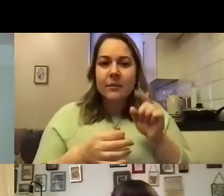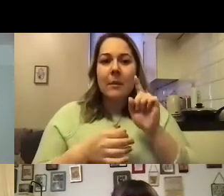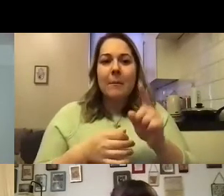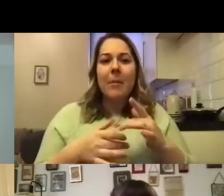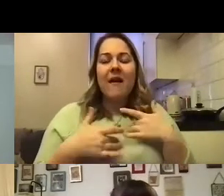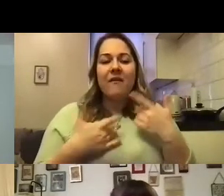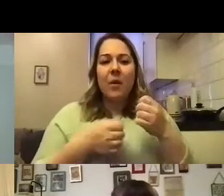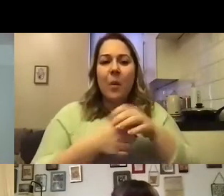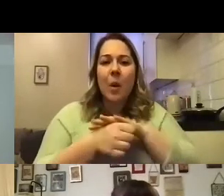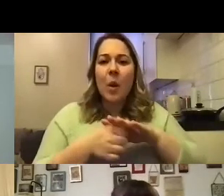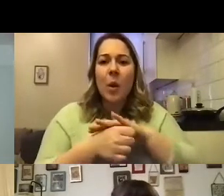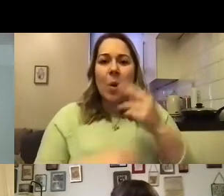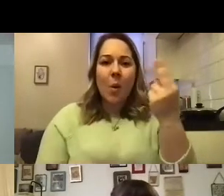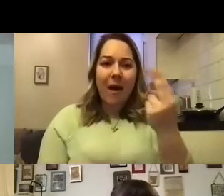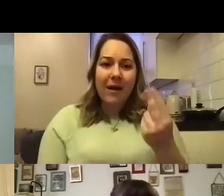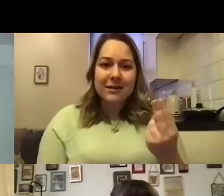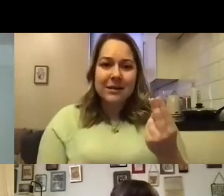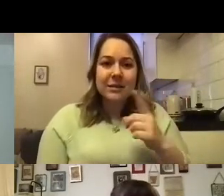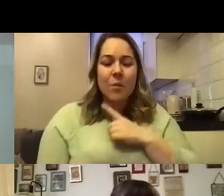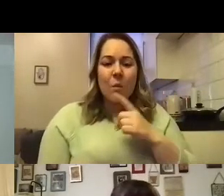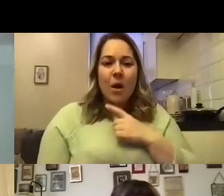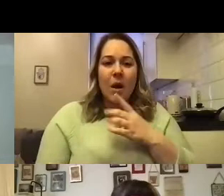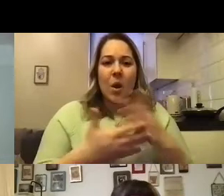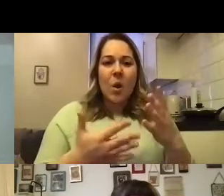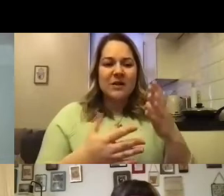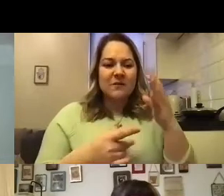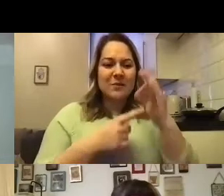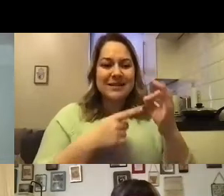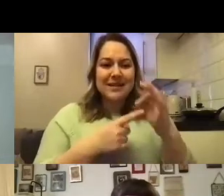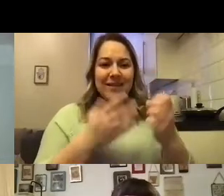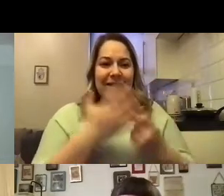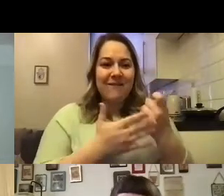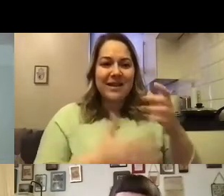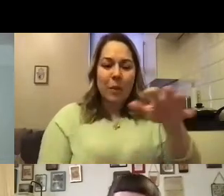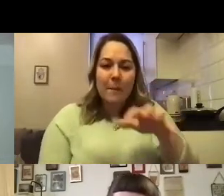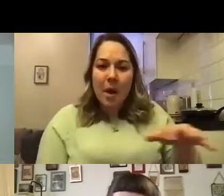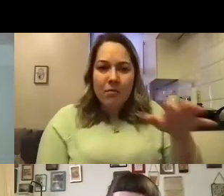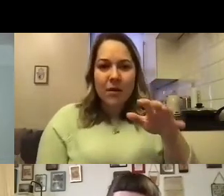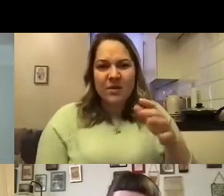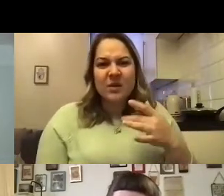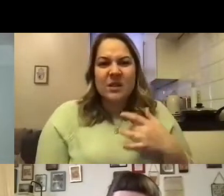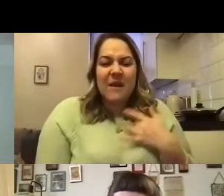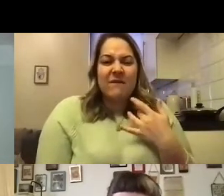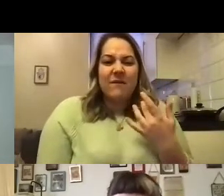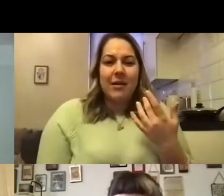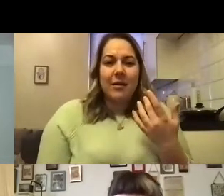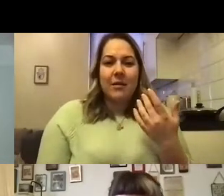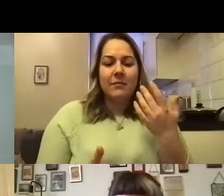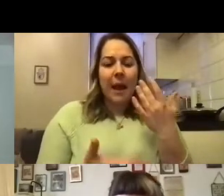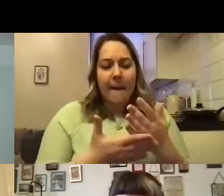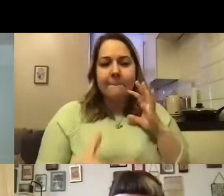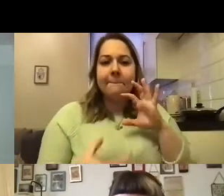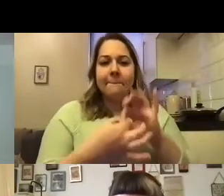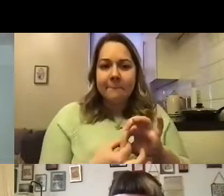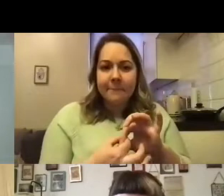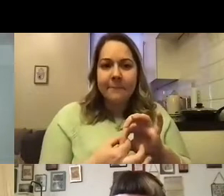local artist, because I've done a lot of site-specific immersive shows in the borough. So I feel very much a child of the borough. The Finborough